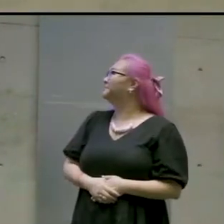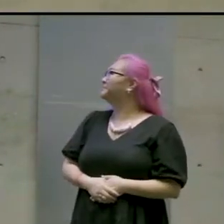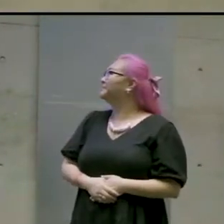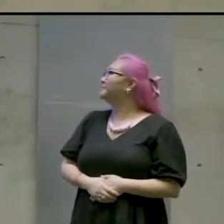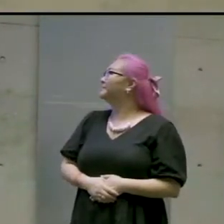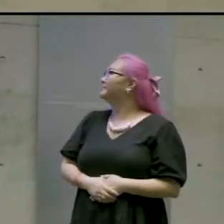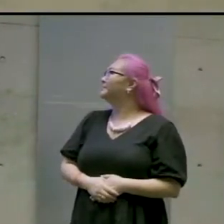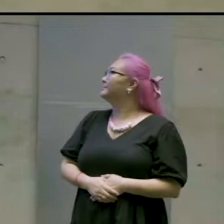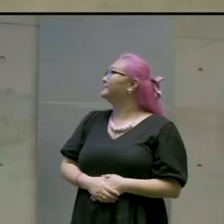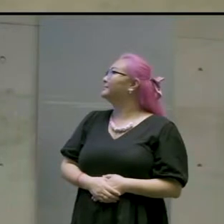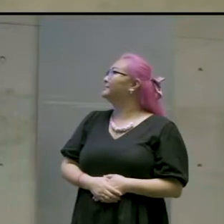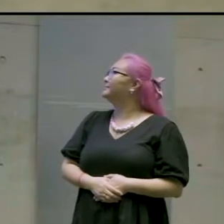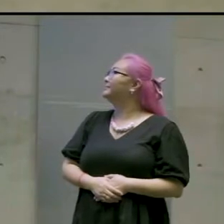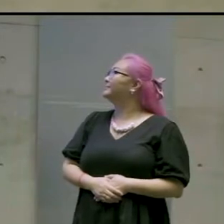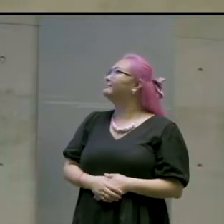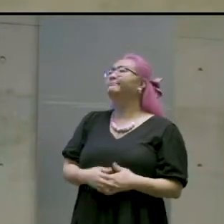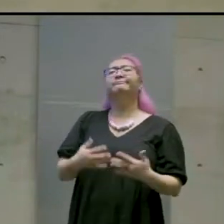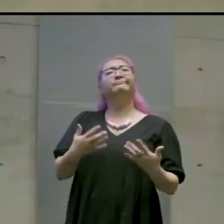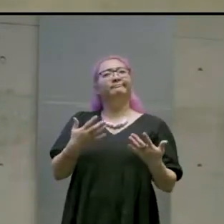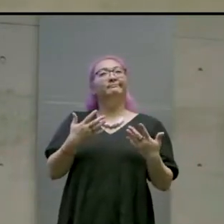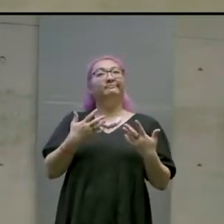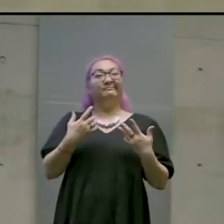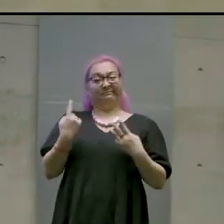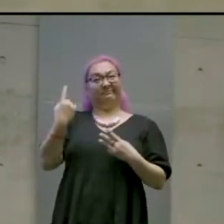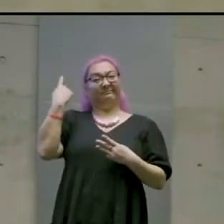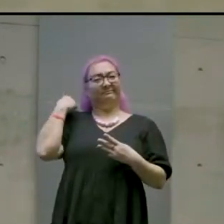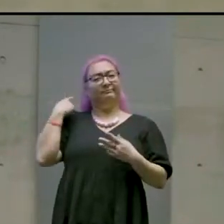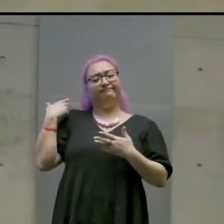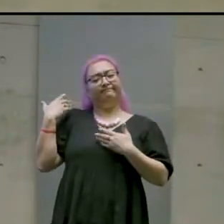But over time, I started